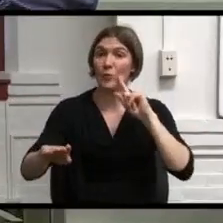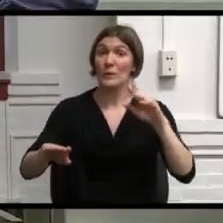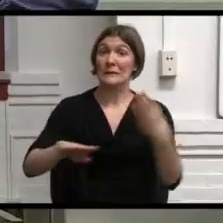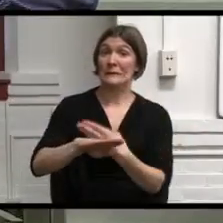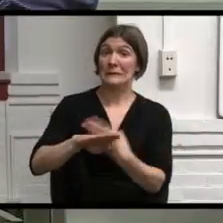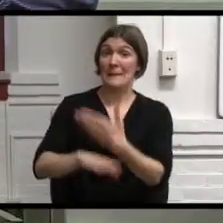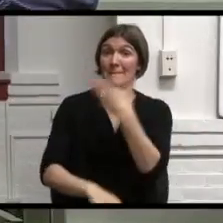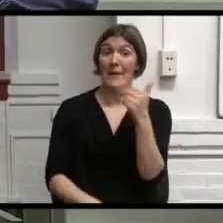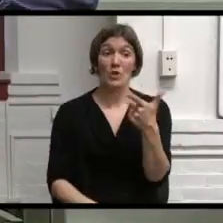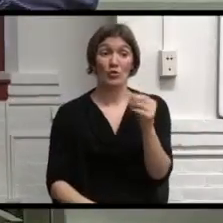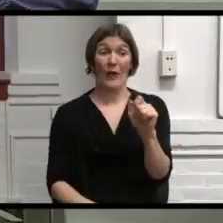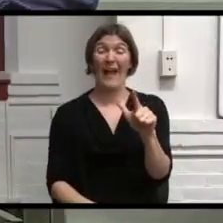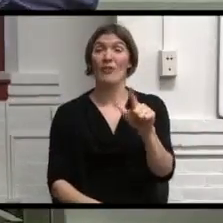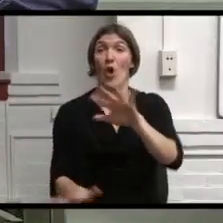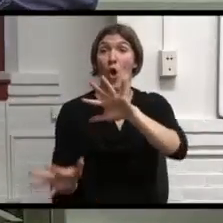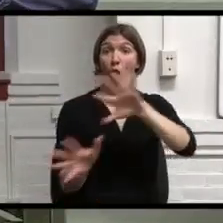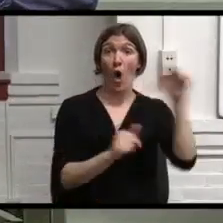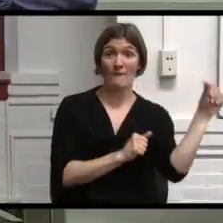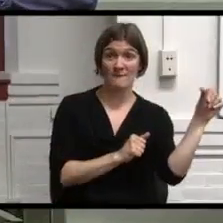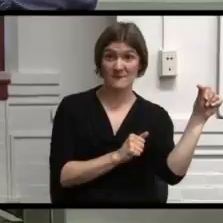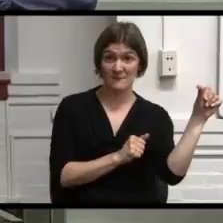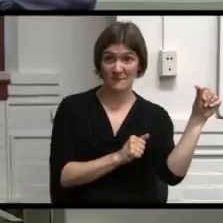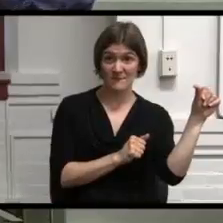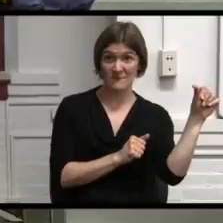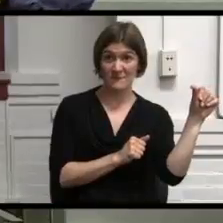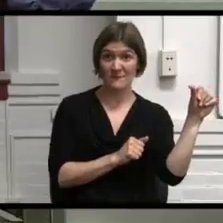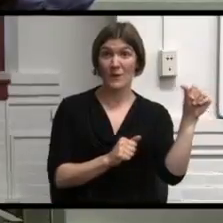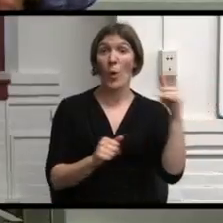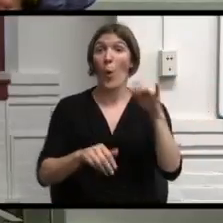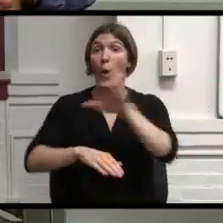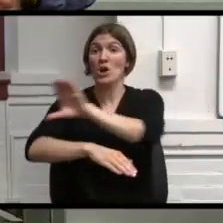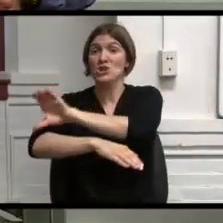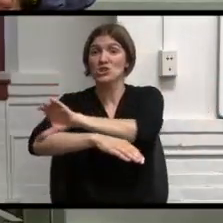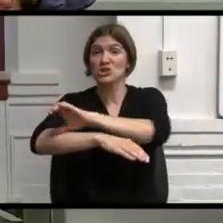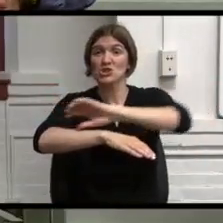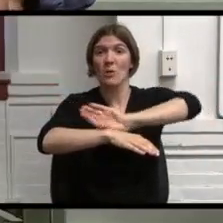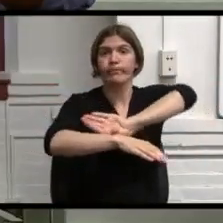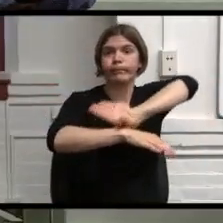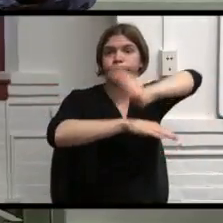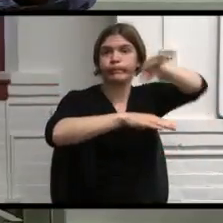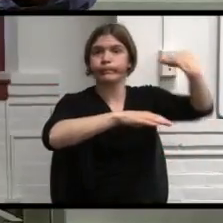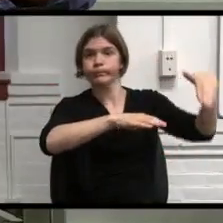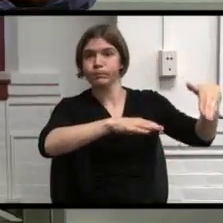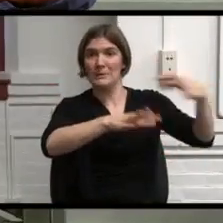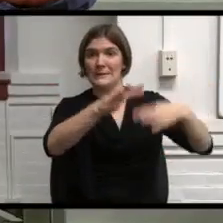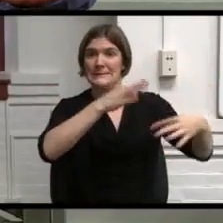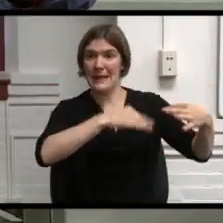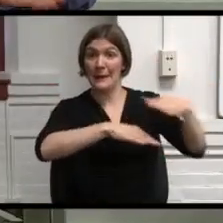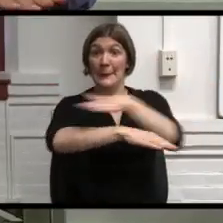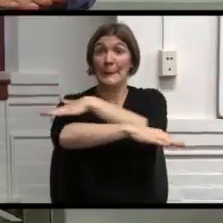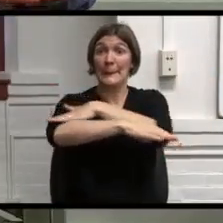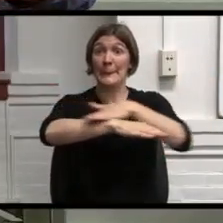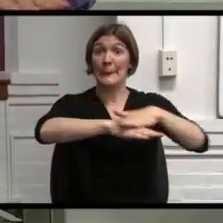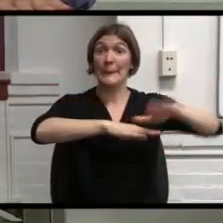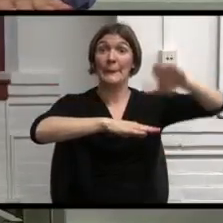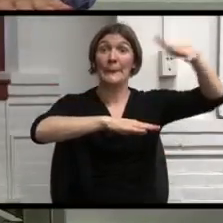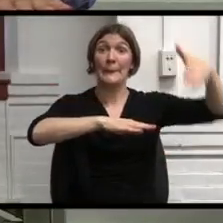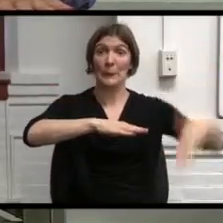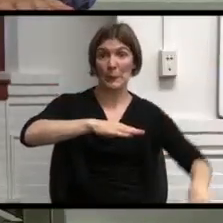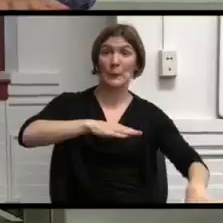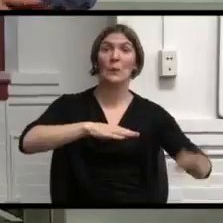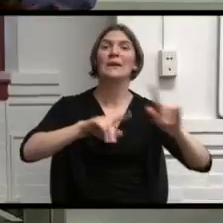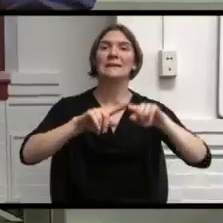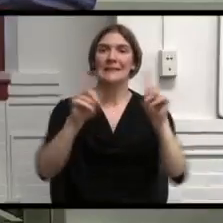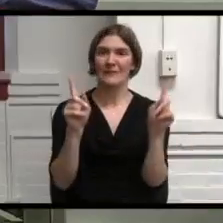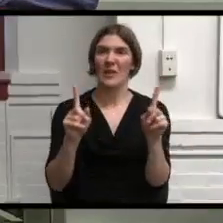basically if the gravel was removed or piled up and rearranged in such a way that the elevation of the land is dropped